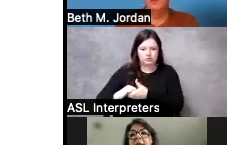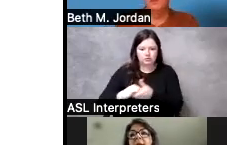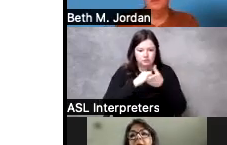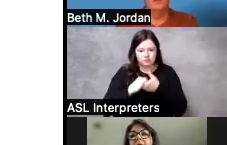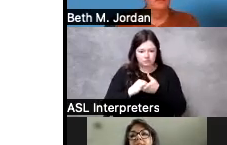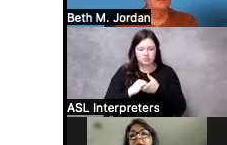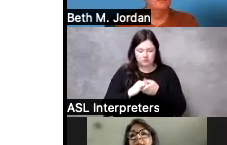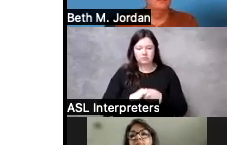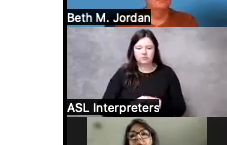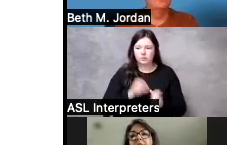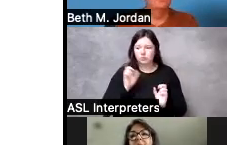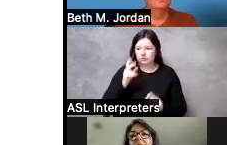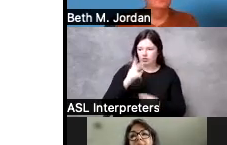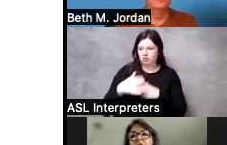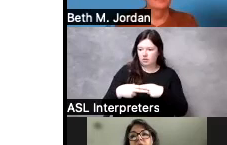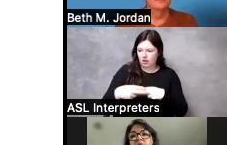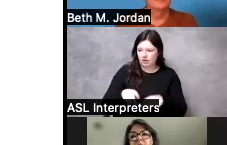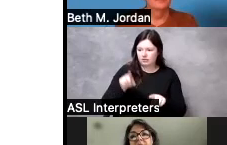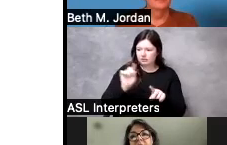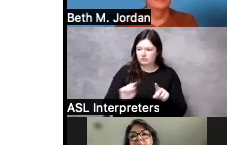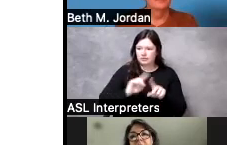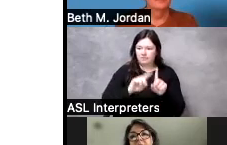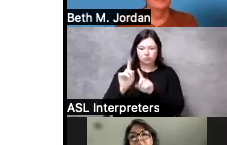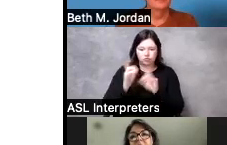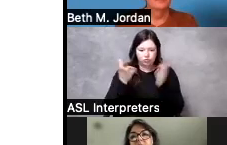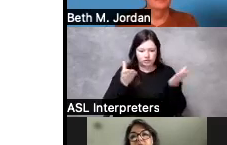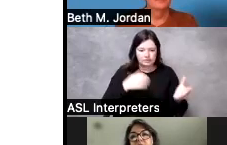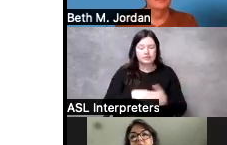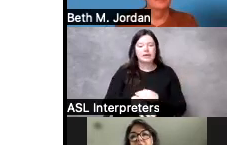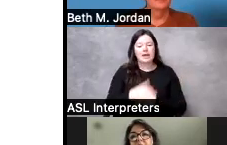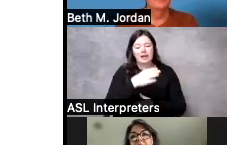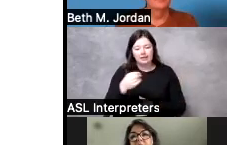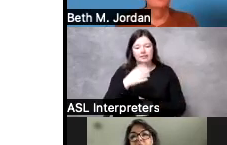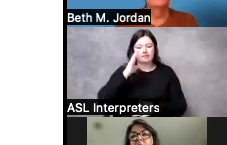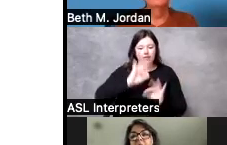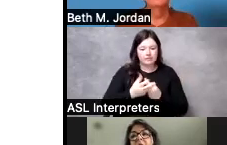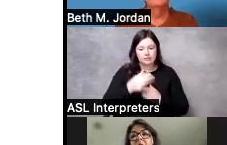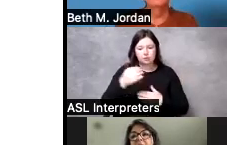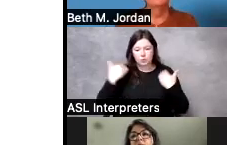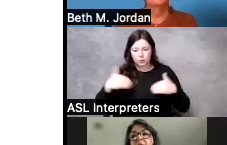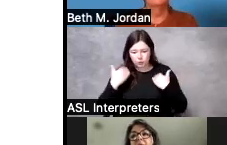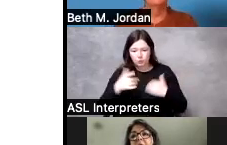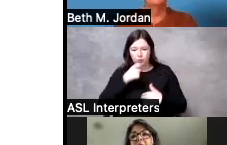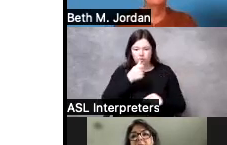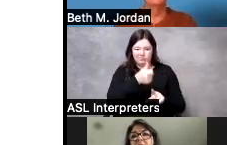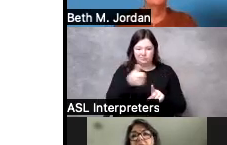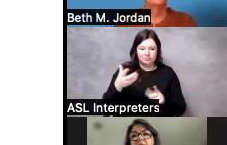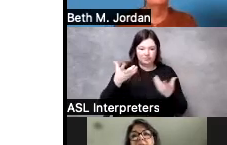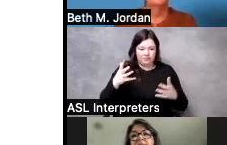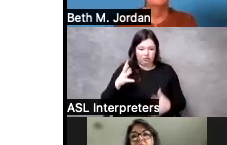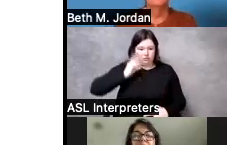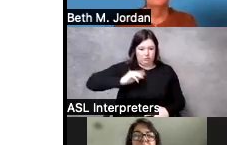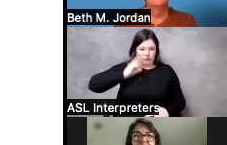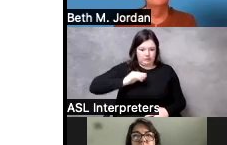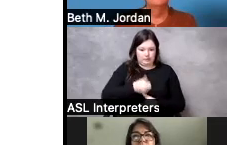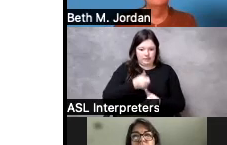slide, as well as with families and youth with lived experience who serve on the council, as well as lots